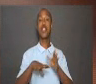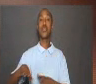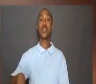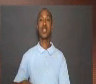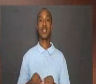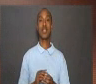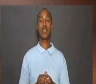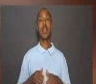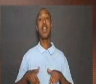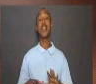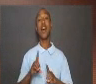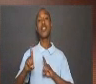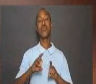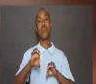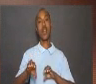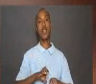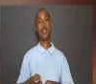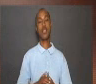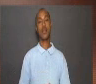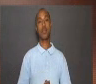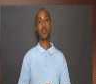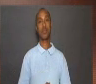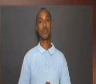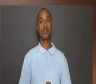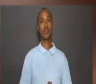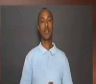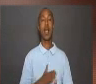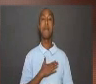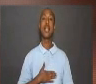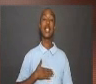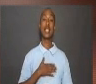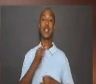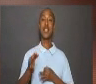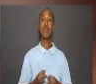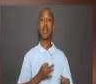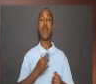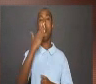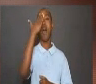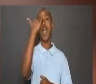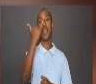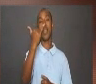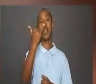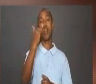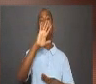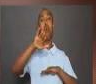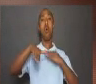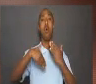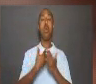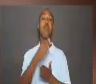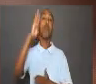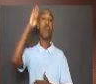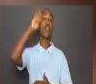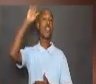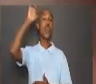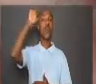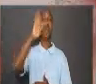Students, let us do an activity. Please explain why all